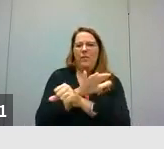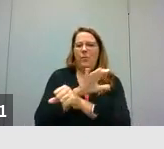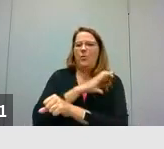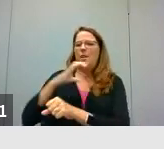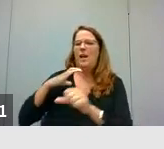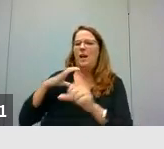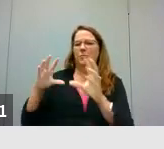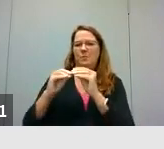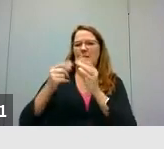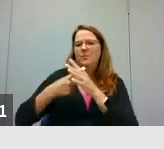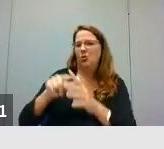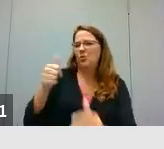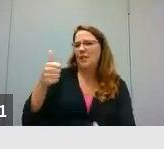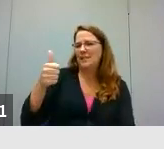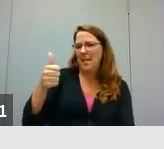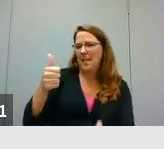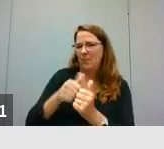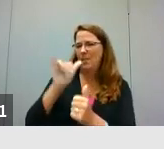that meeting. Okay?